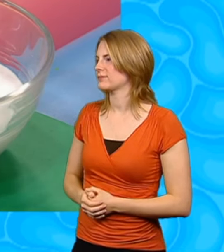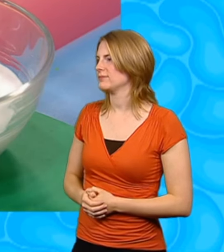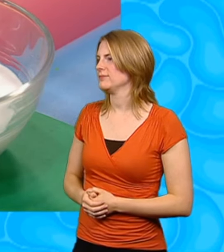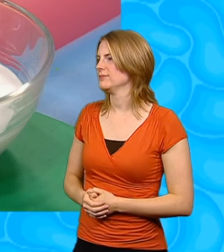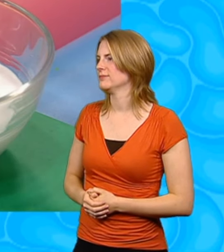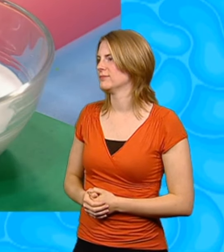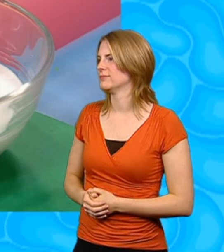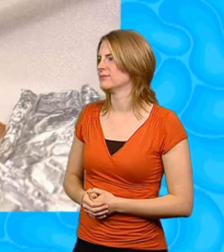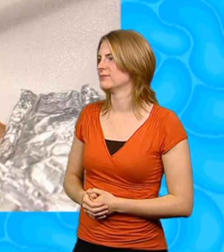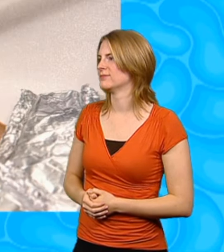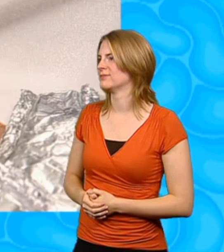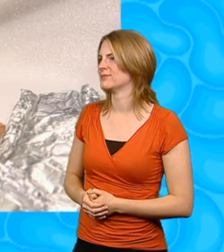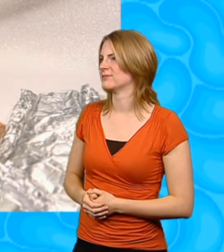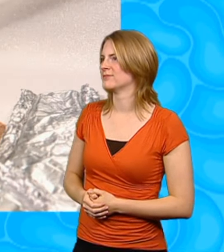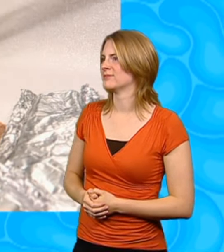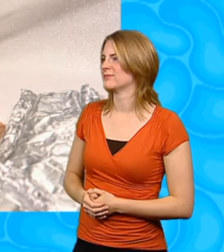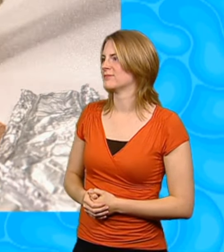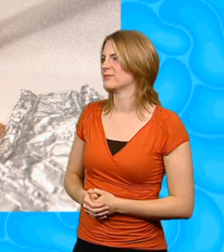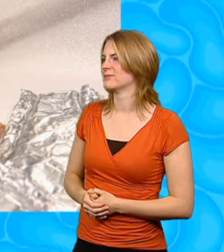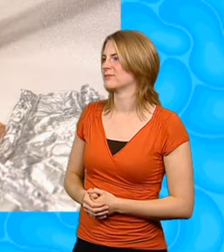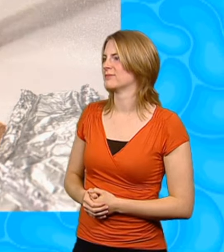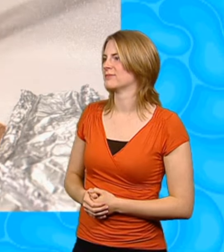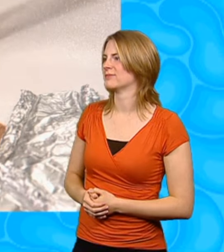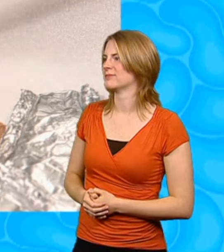Then glue it all down.